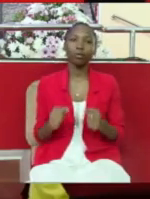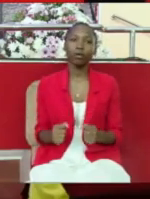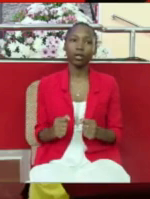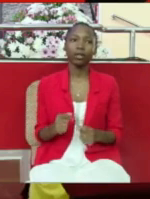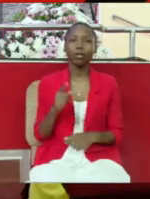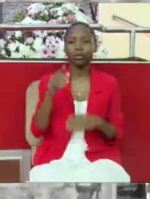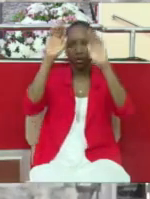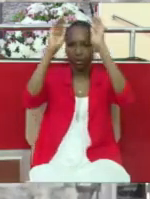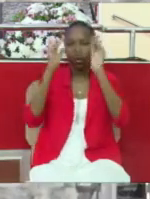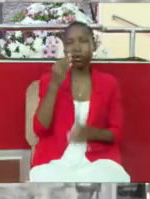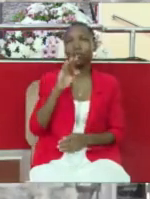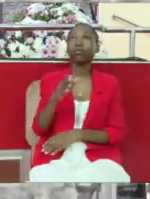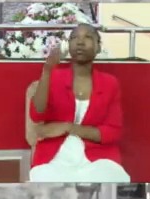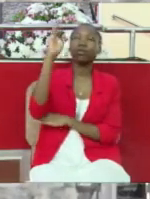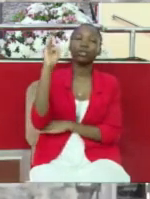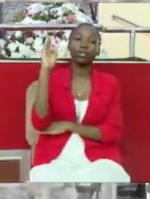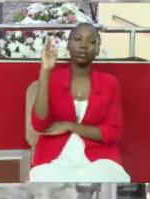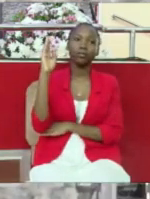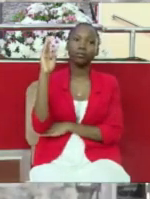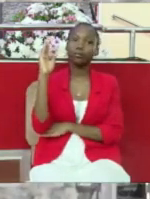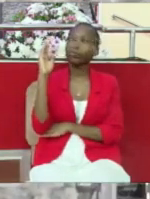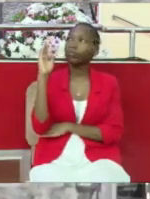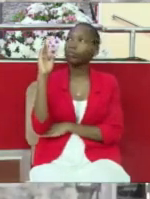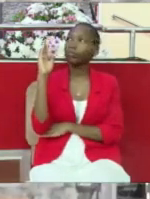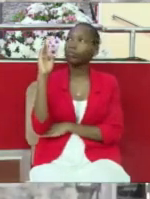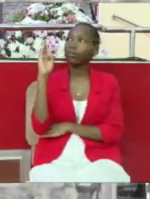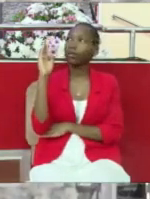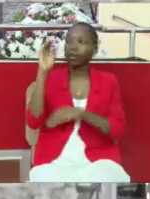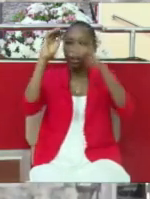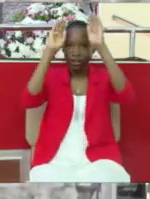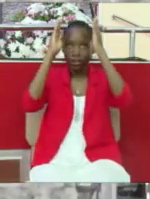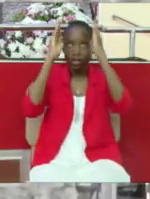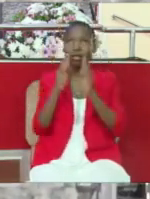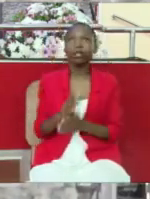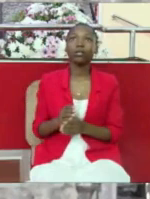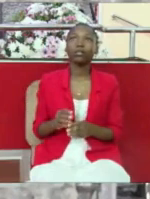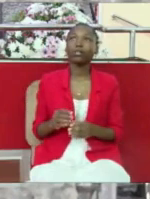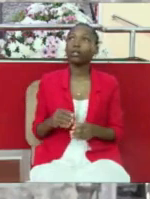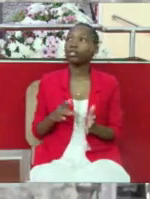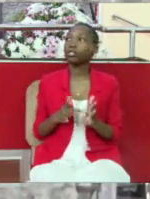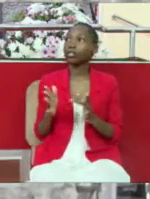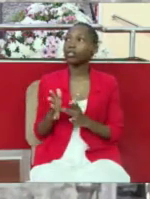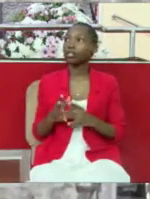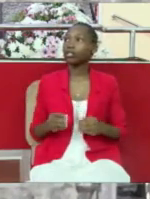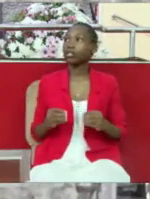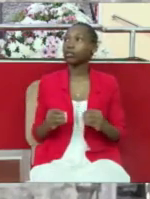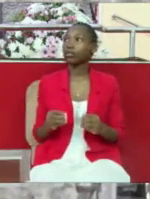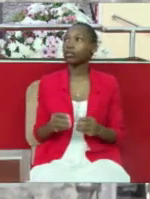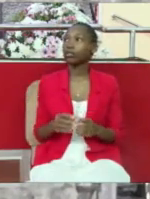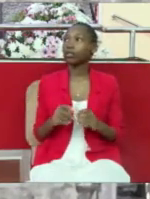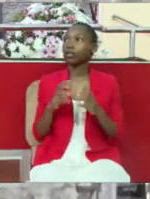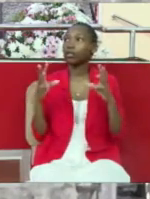Jesus. Ili uwe punda kwa Yesu. The donkey that Jesus rode was untrained. Huyu punda ambaye alimbeba Yesu hapo amefunzwa. And yet